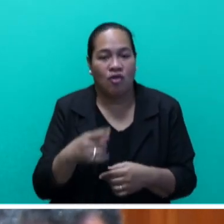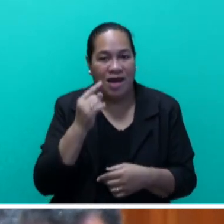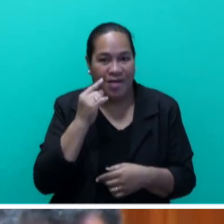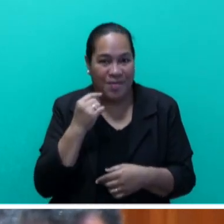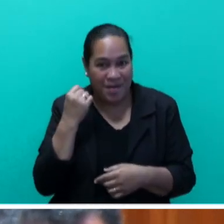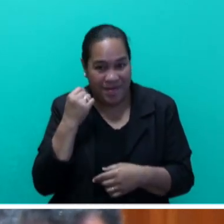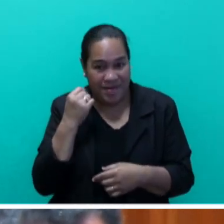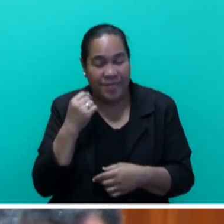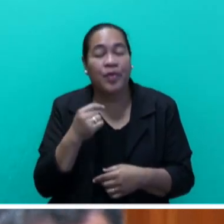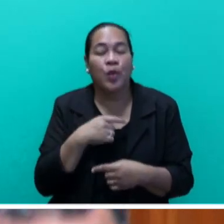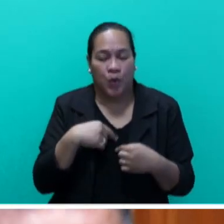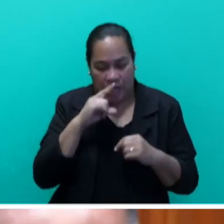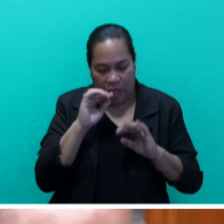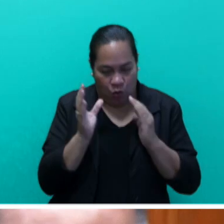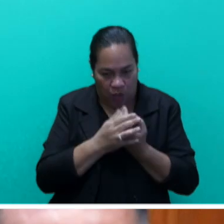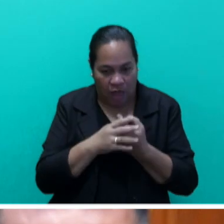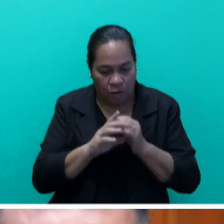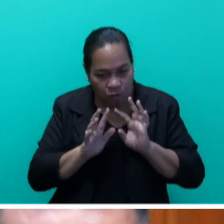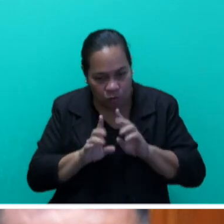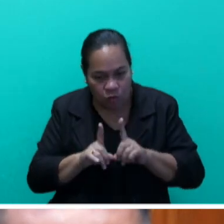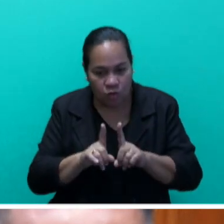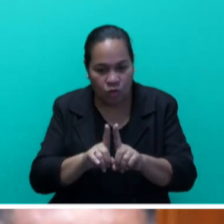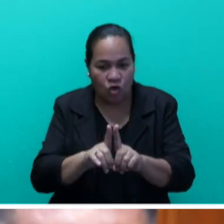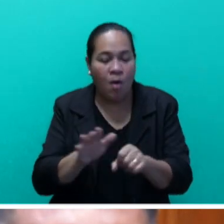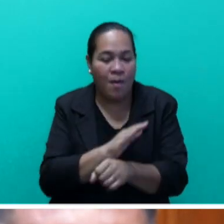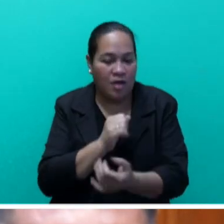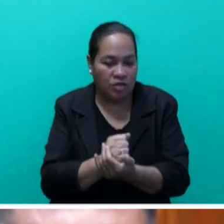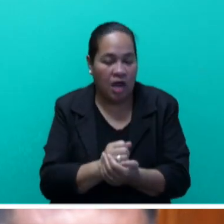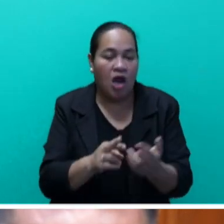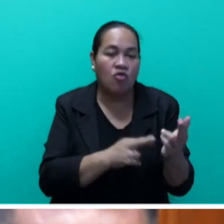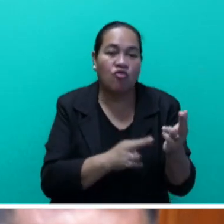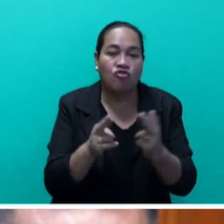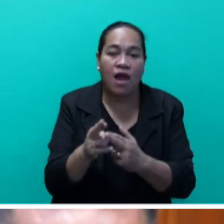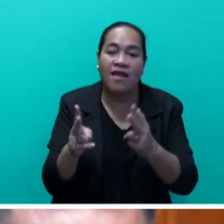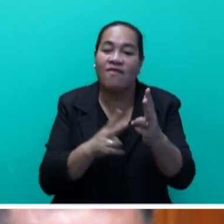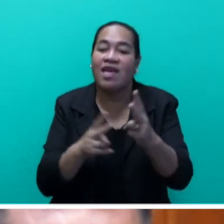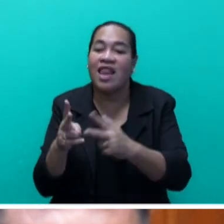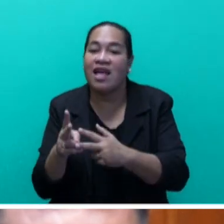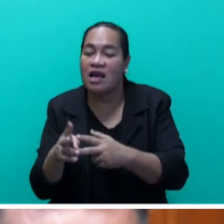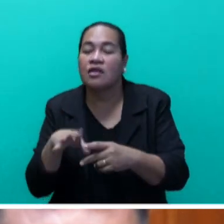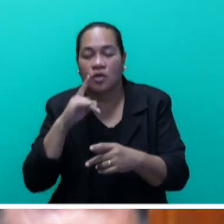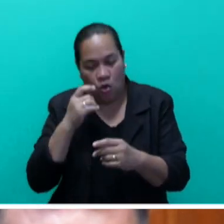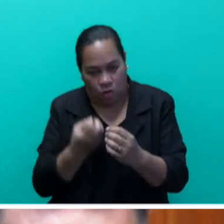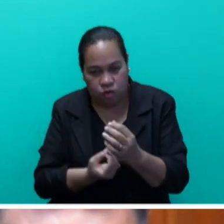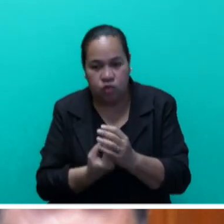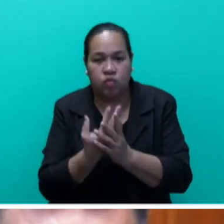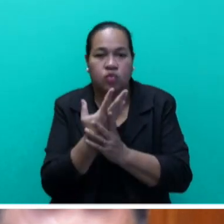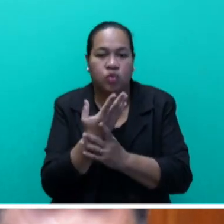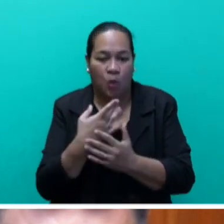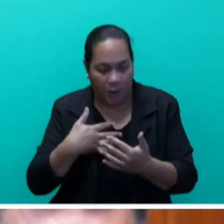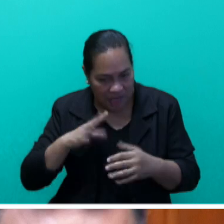we can together embark on a journey to ensure that our rural and maritime communities thrive and our disaster management